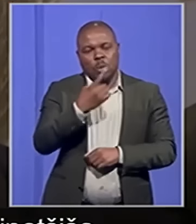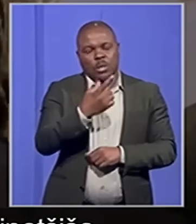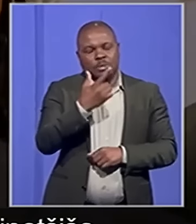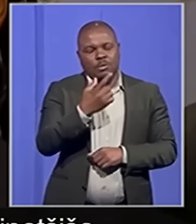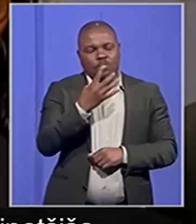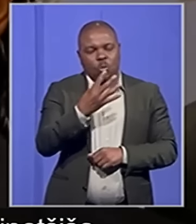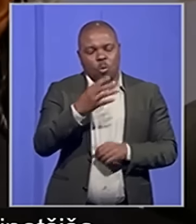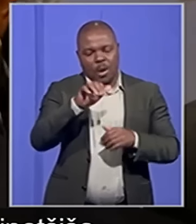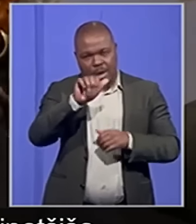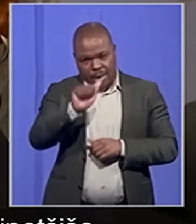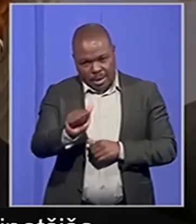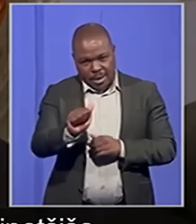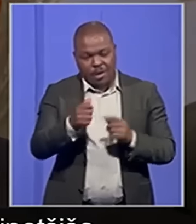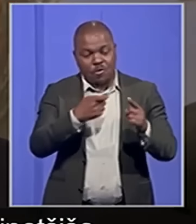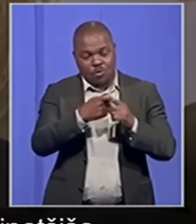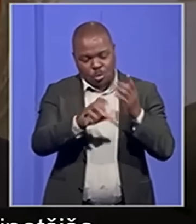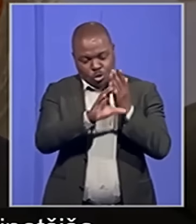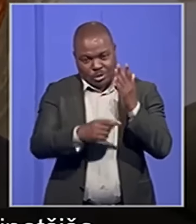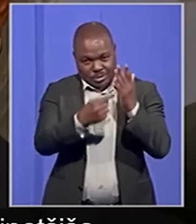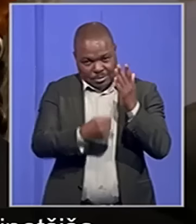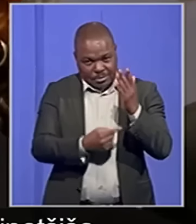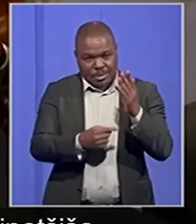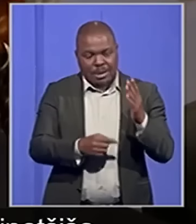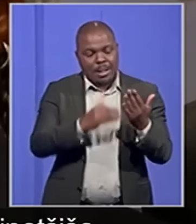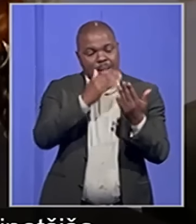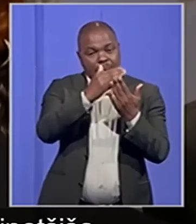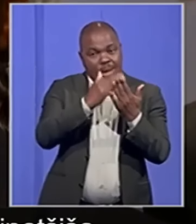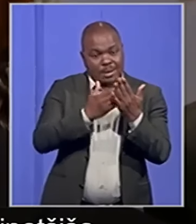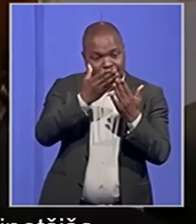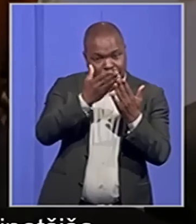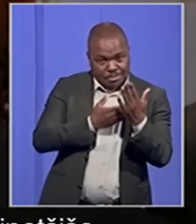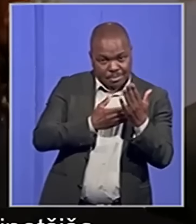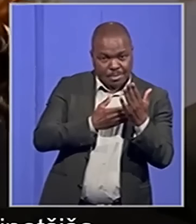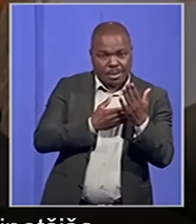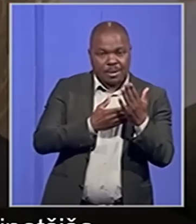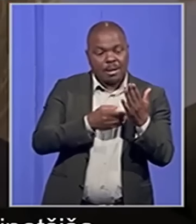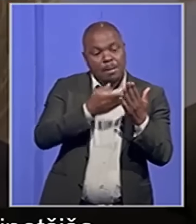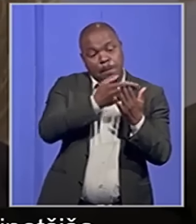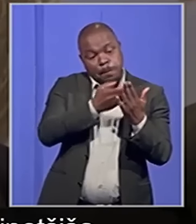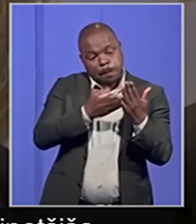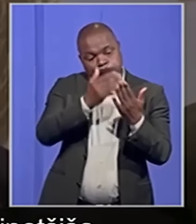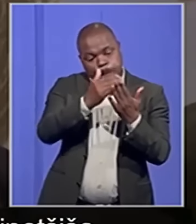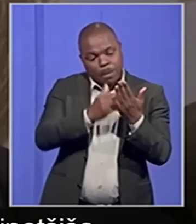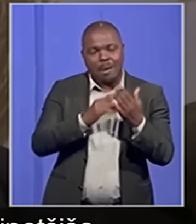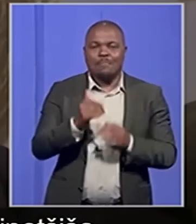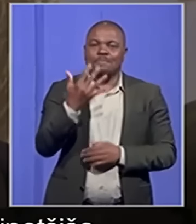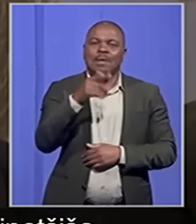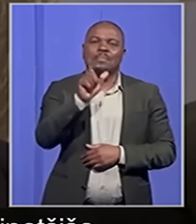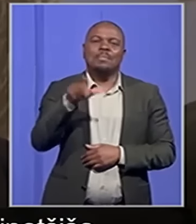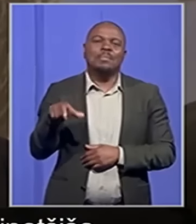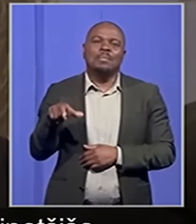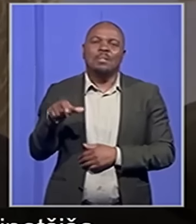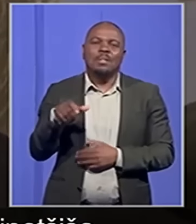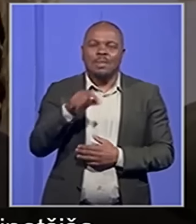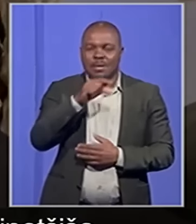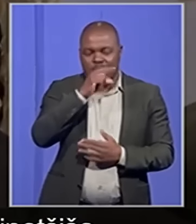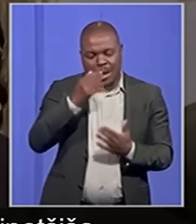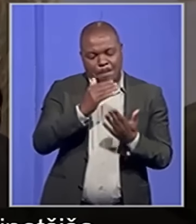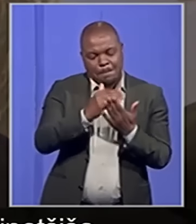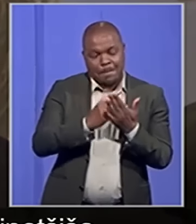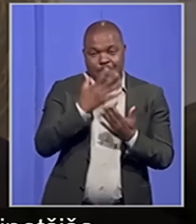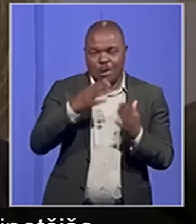174(4)(a) of the Constitution. And the list is of 5 candidates that we're submitting to the